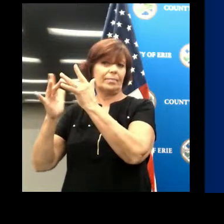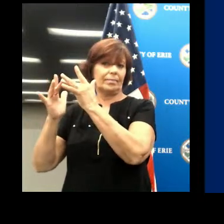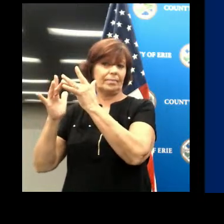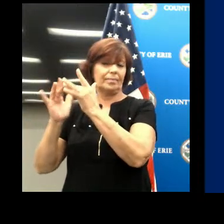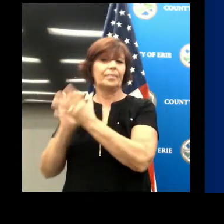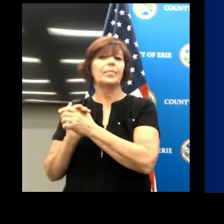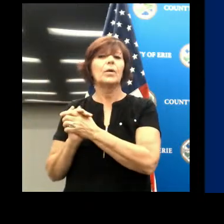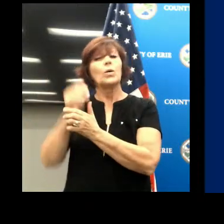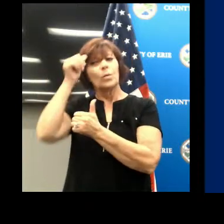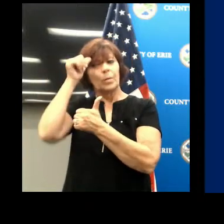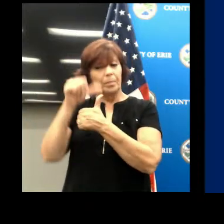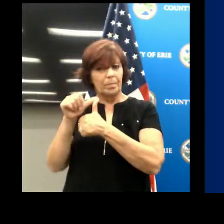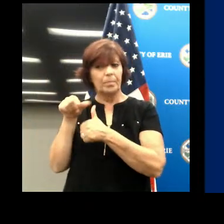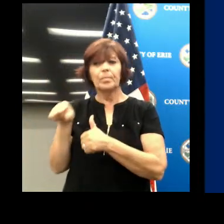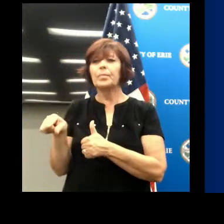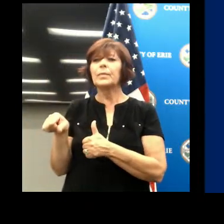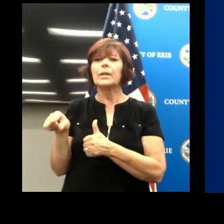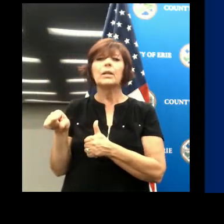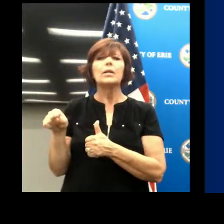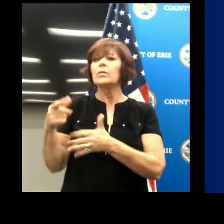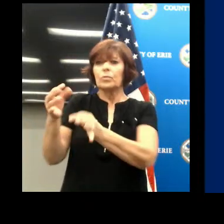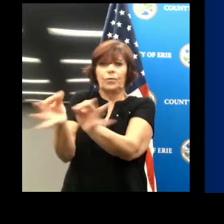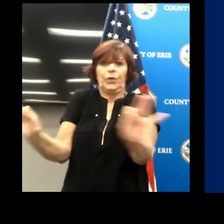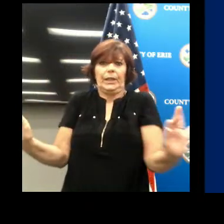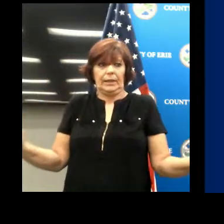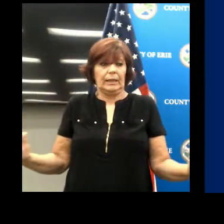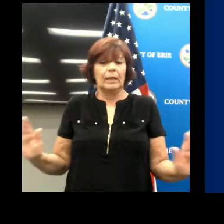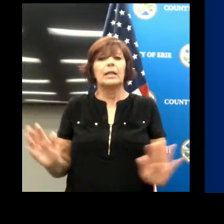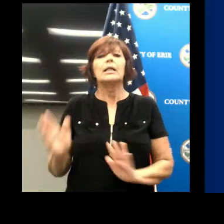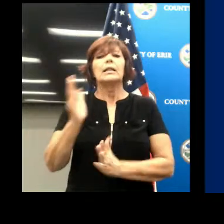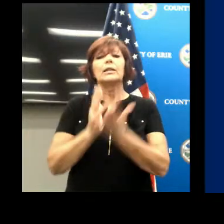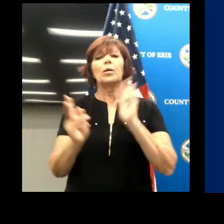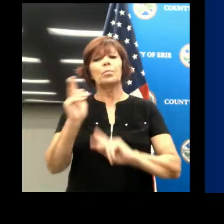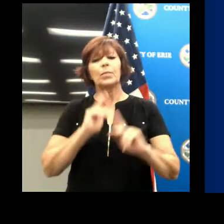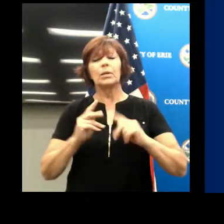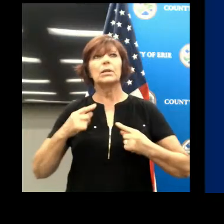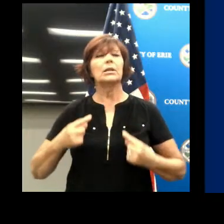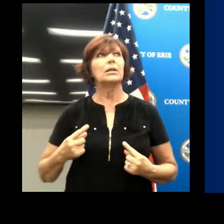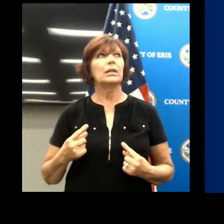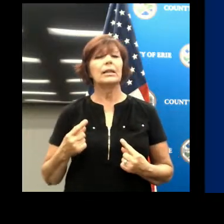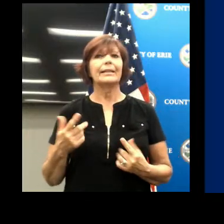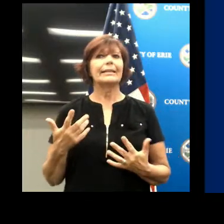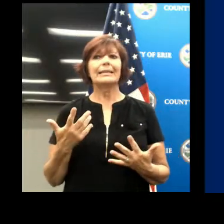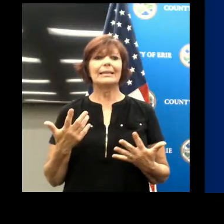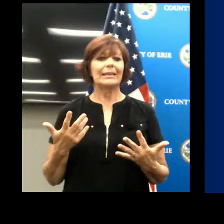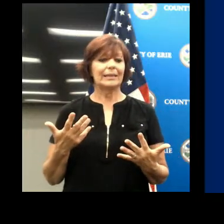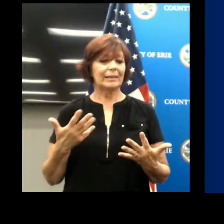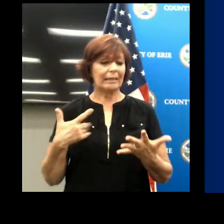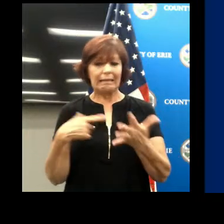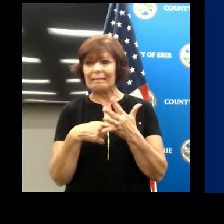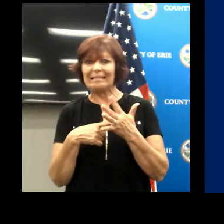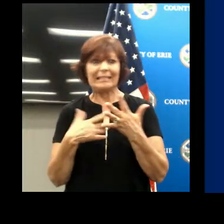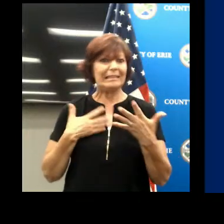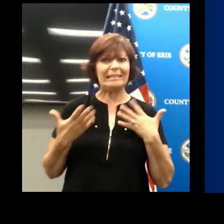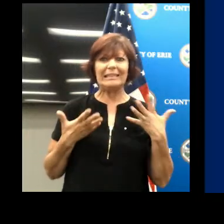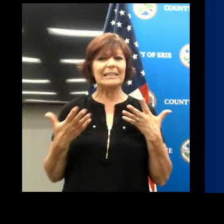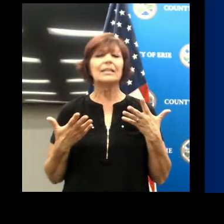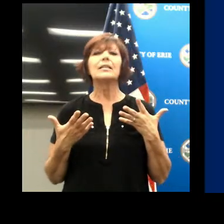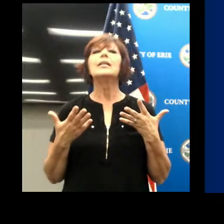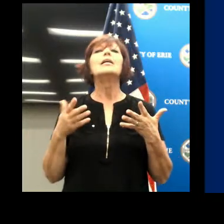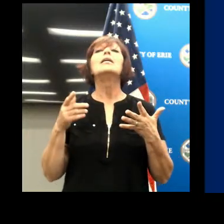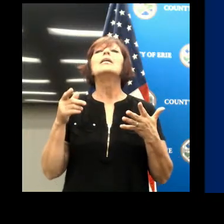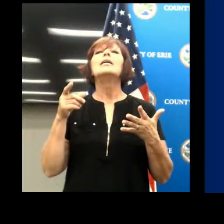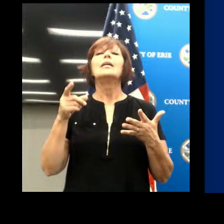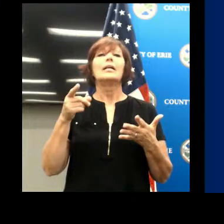tests. So remember, this is no cost. We know that some people are struggling now to get a test because of cost issues. Health